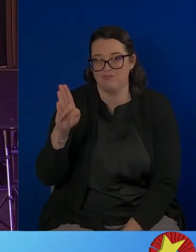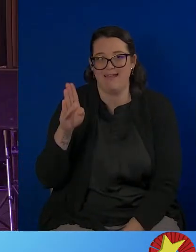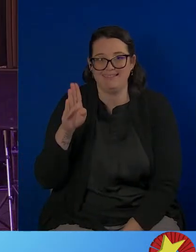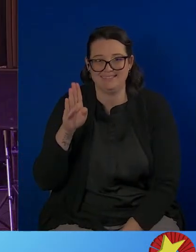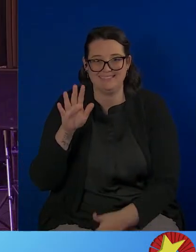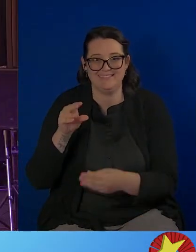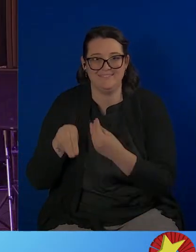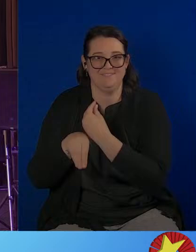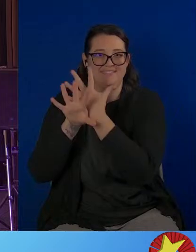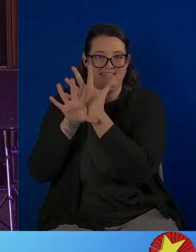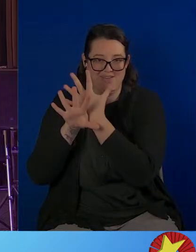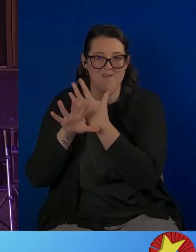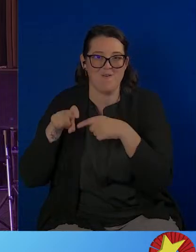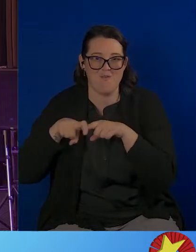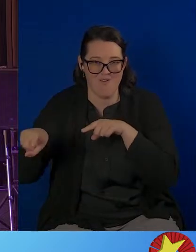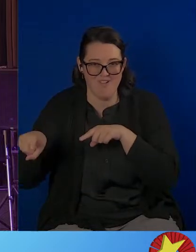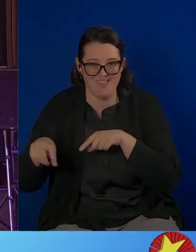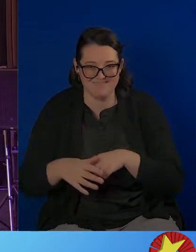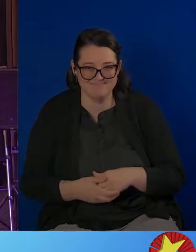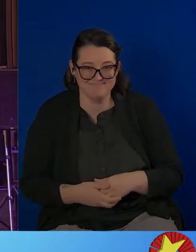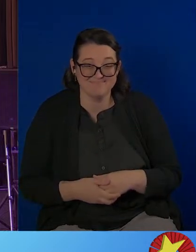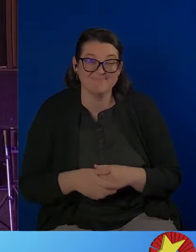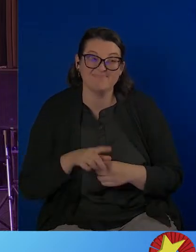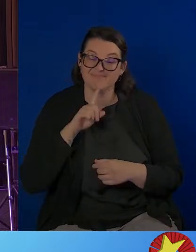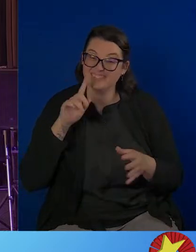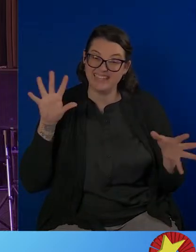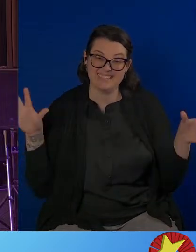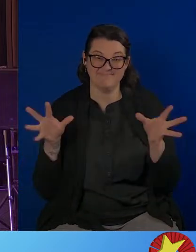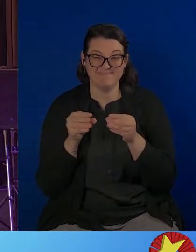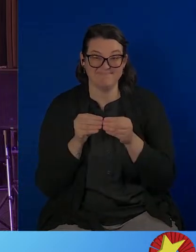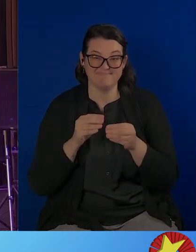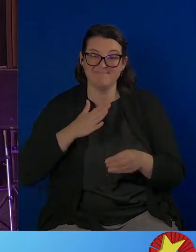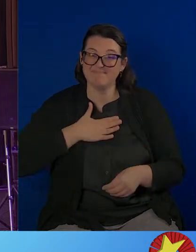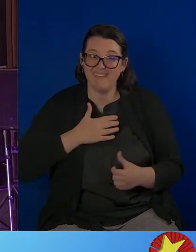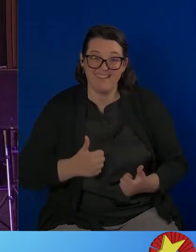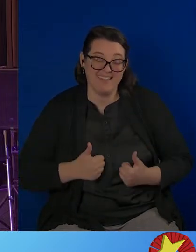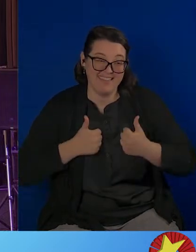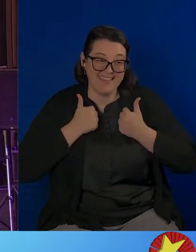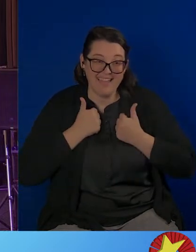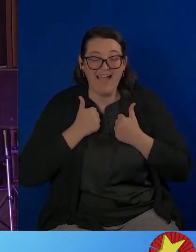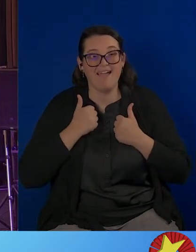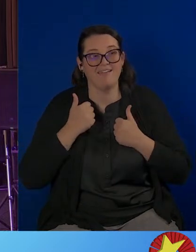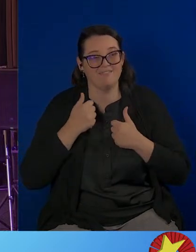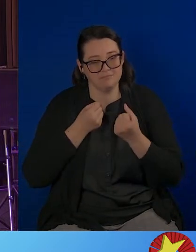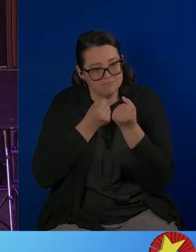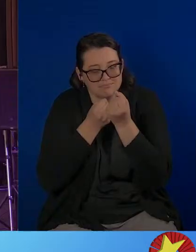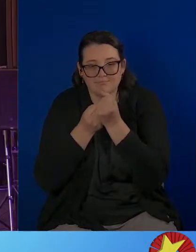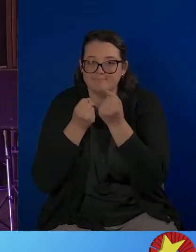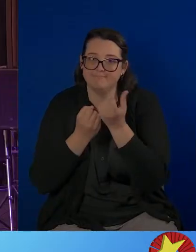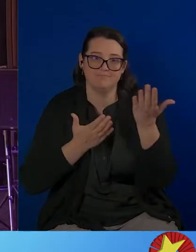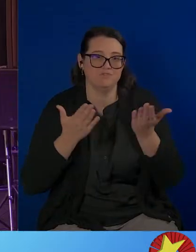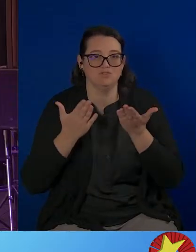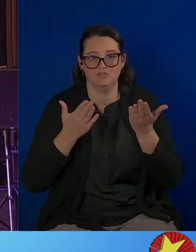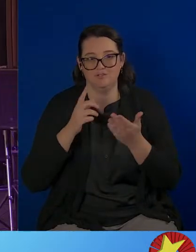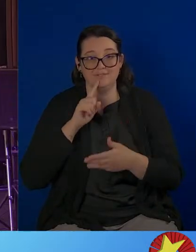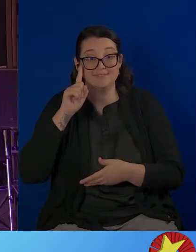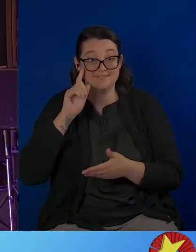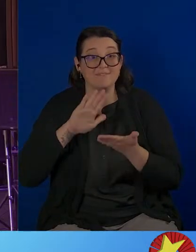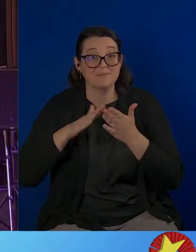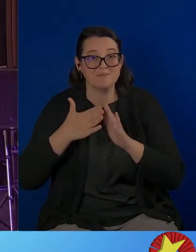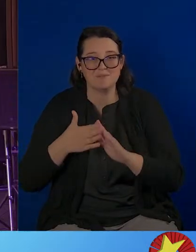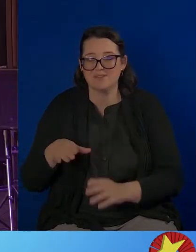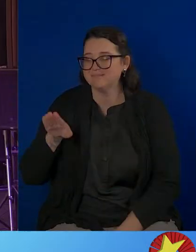So, all told, my entire life has really been about serving our deaf community. Thank you so